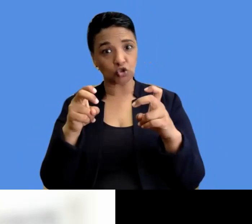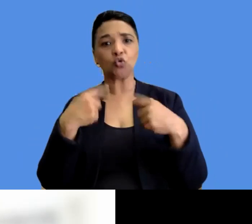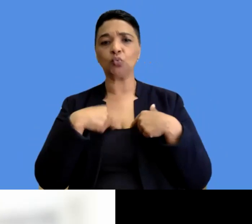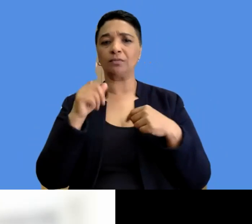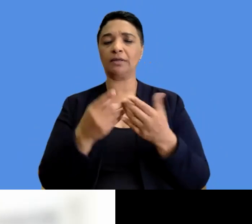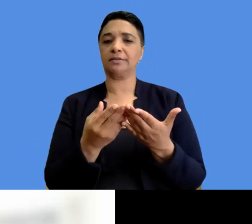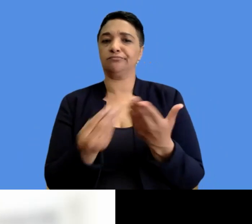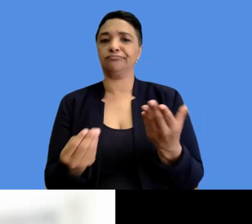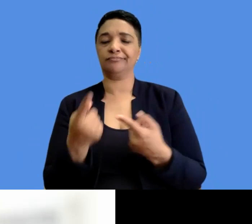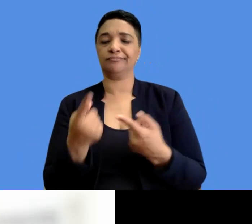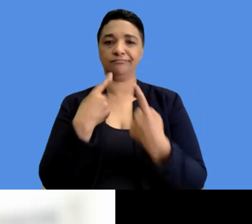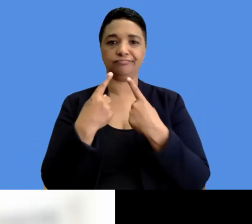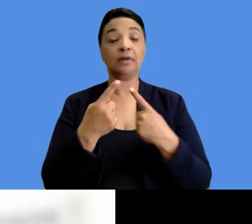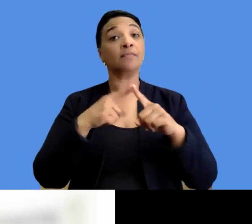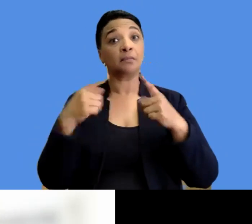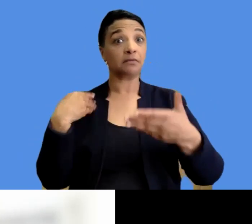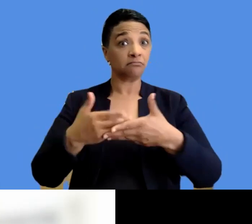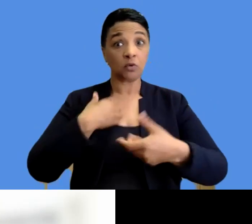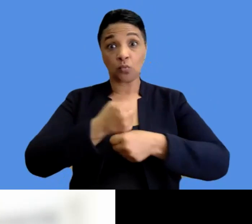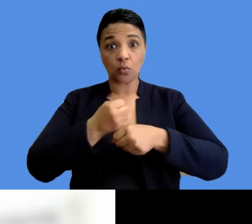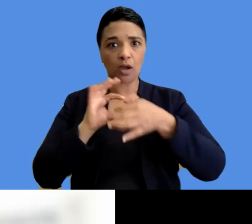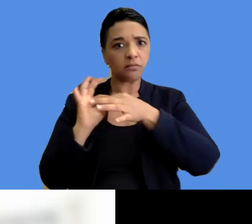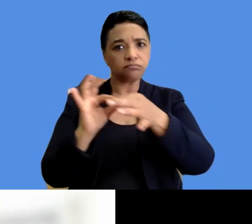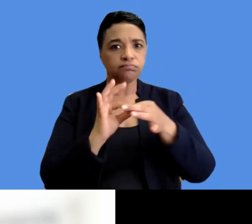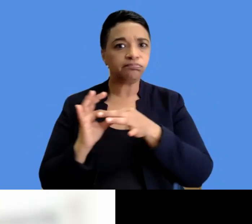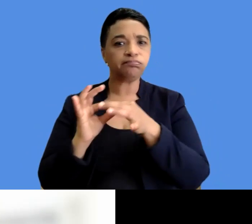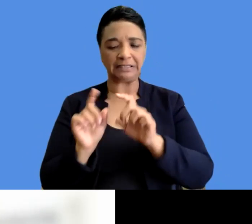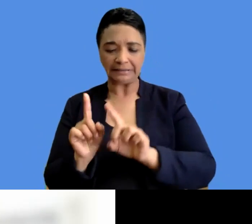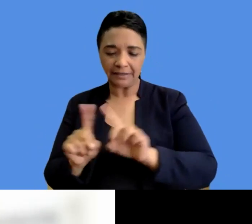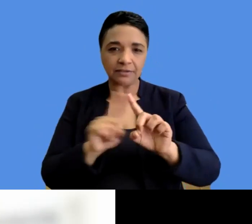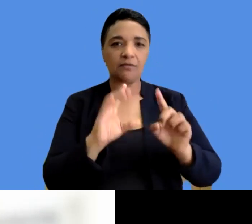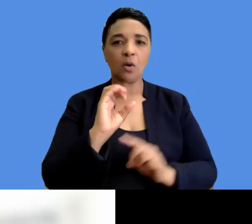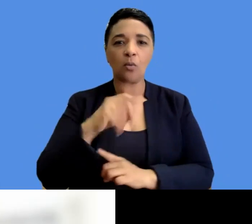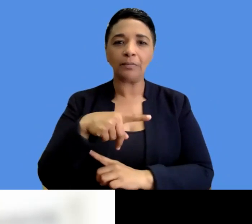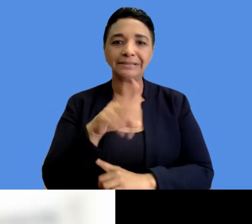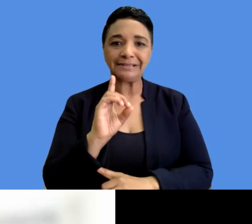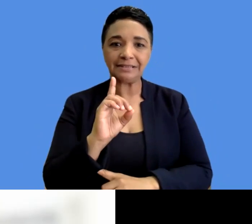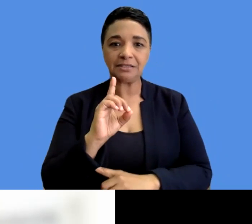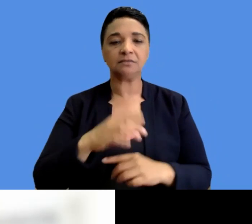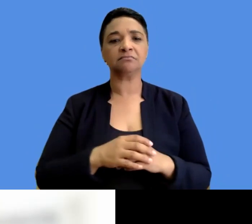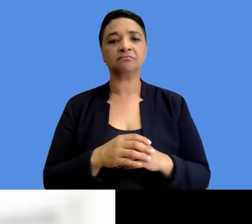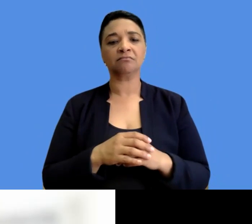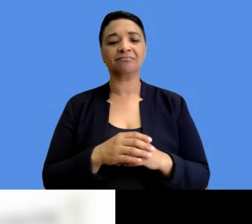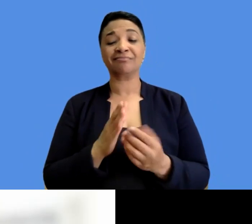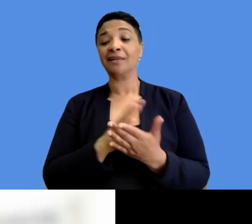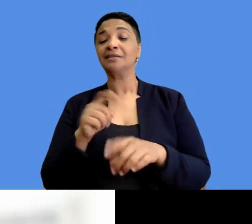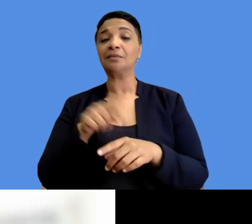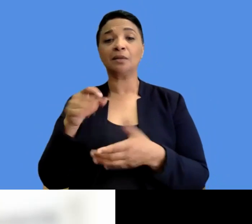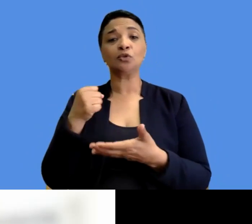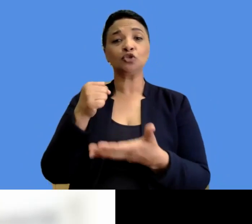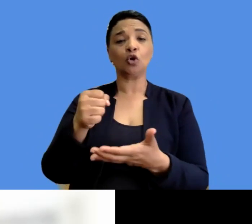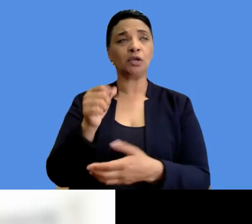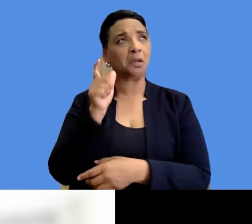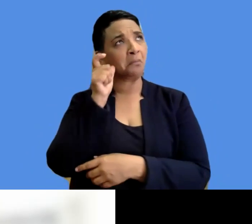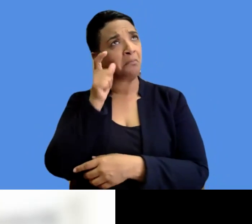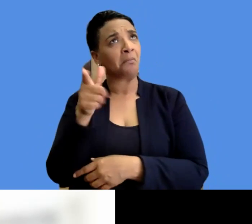with OPDs. And I'd like to also mention that sometimes we hear assumptions of what donors want. And